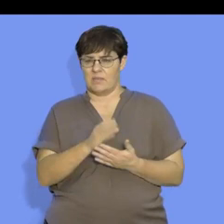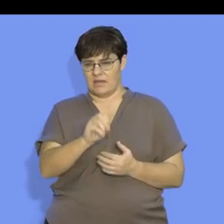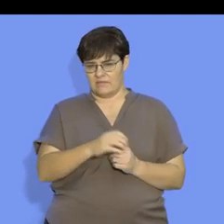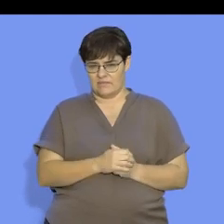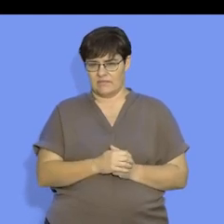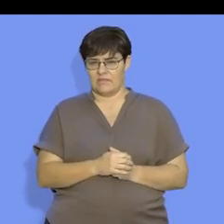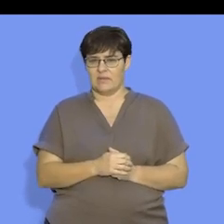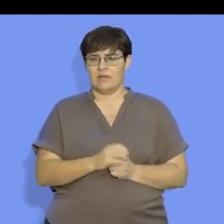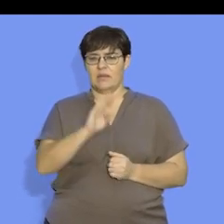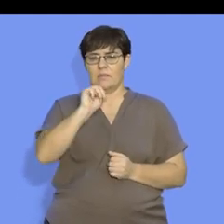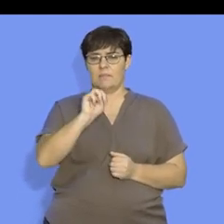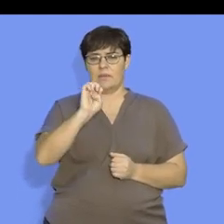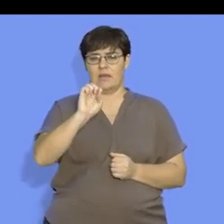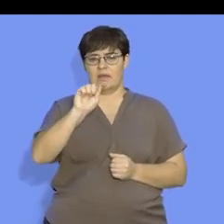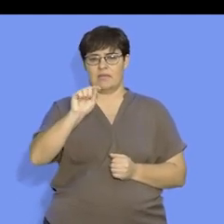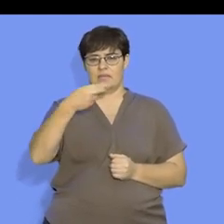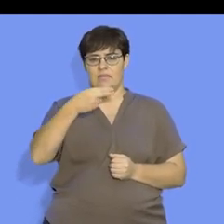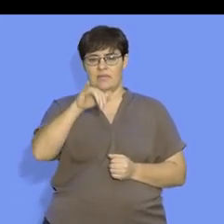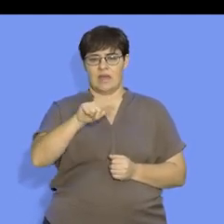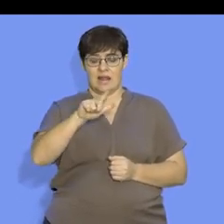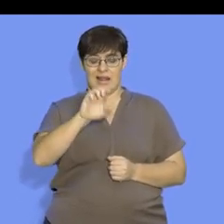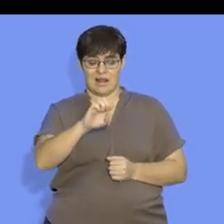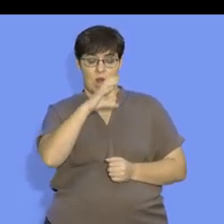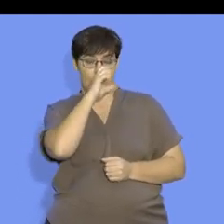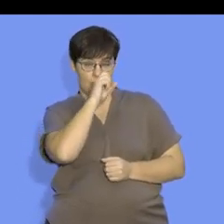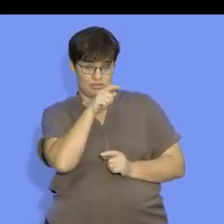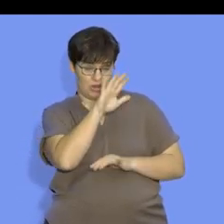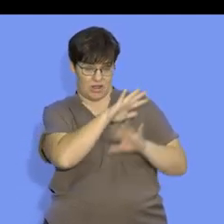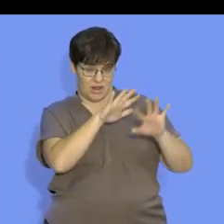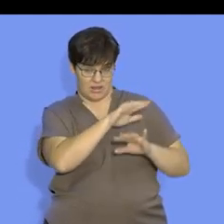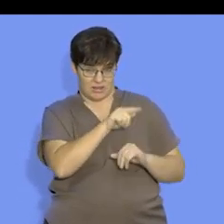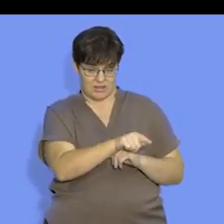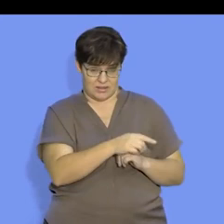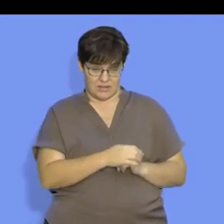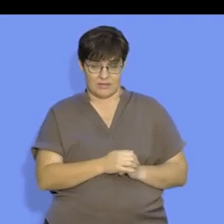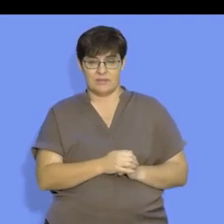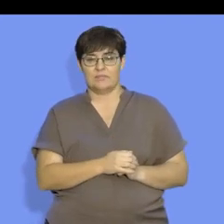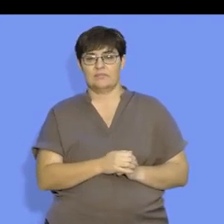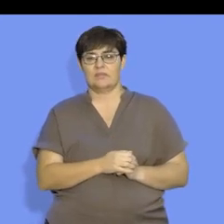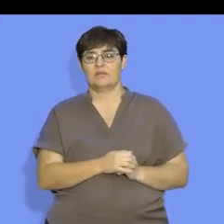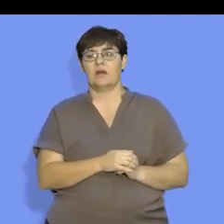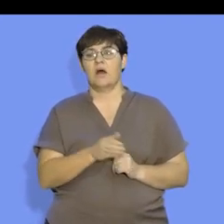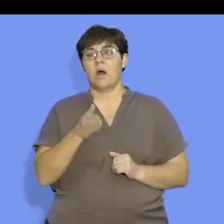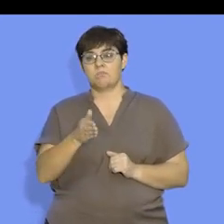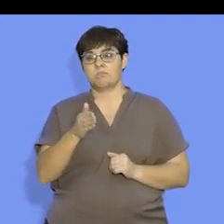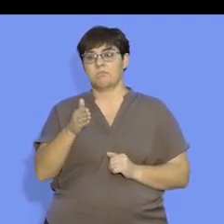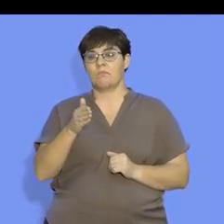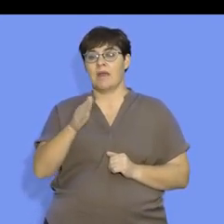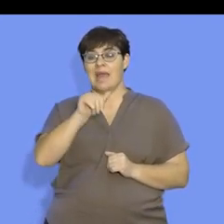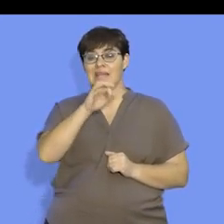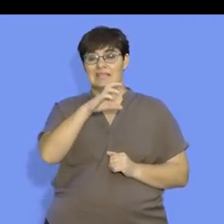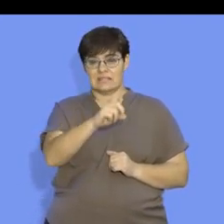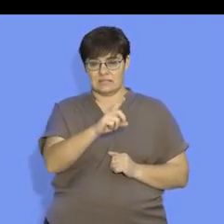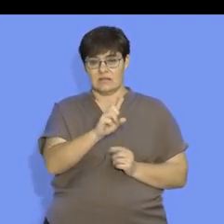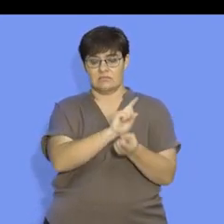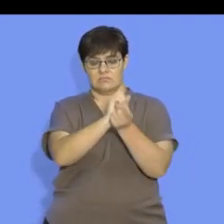are available. So one of them is also methyl orange. So methyl orange is the name of the indicator. In the presence